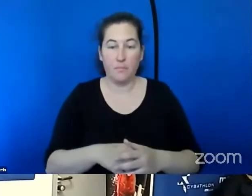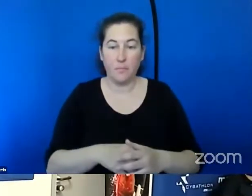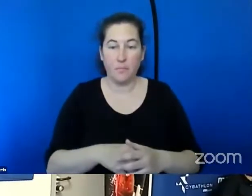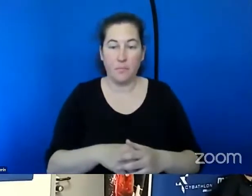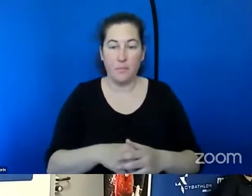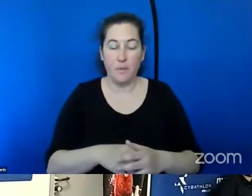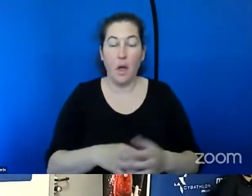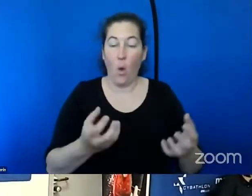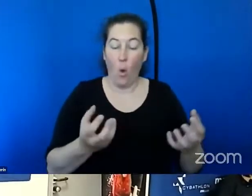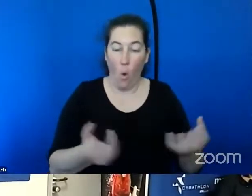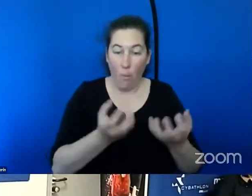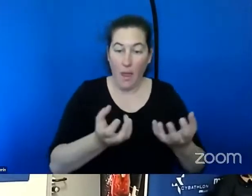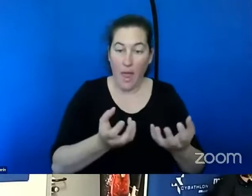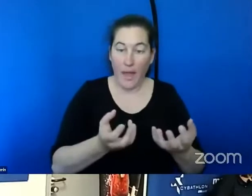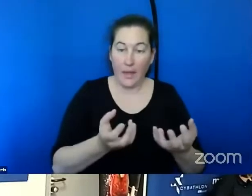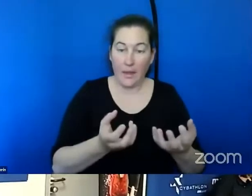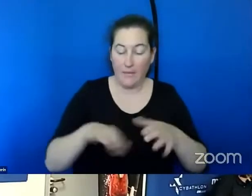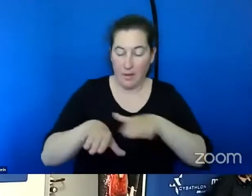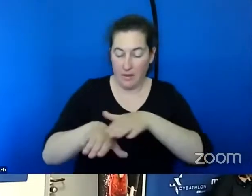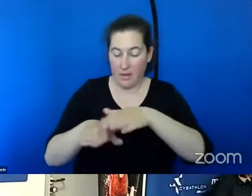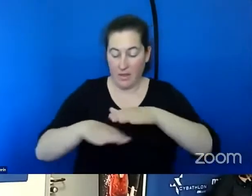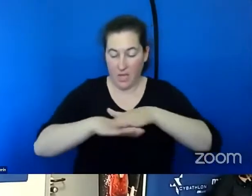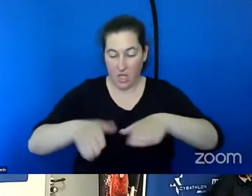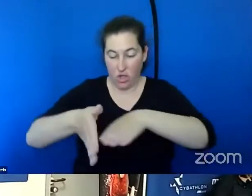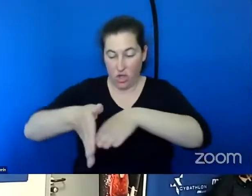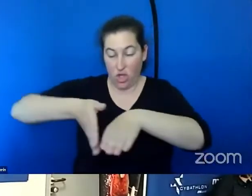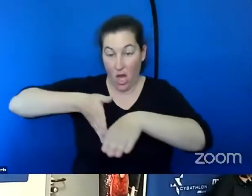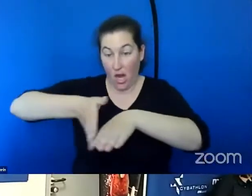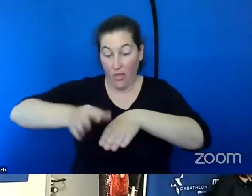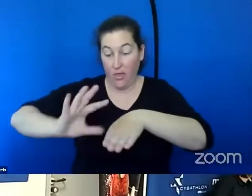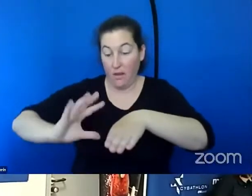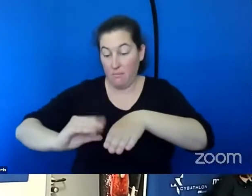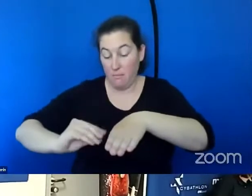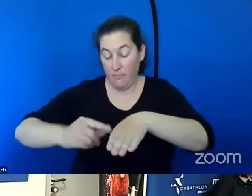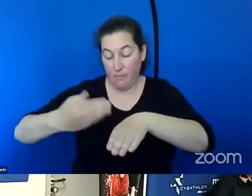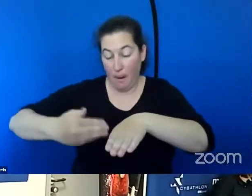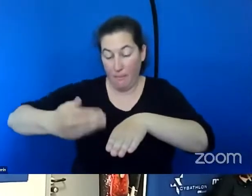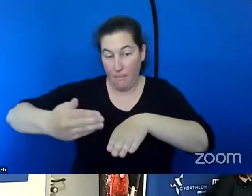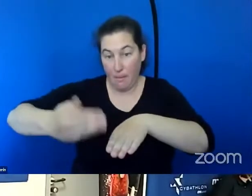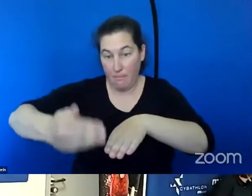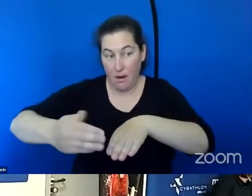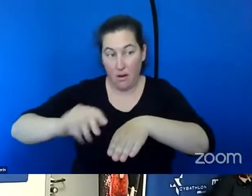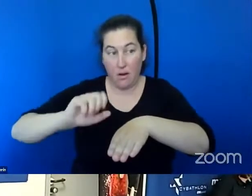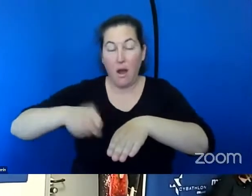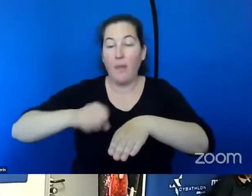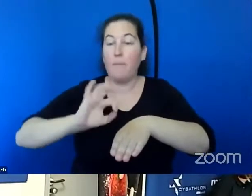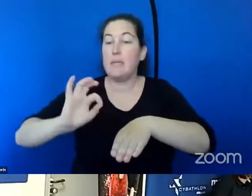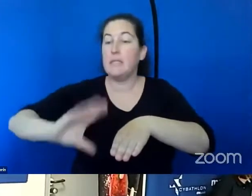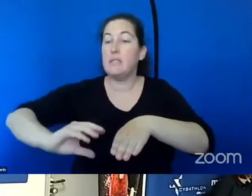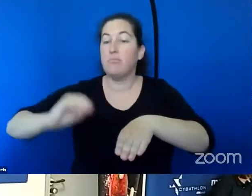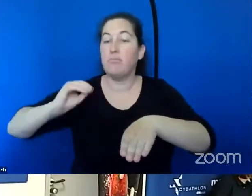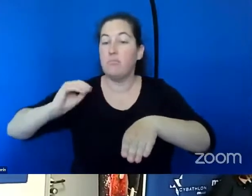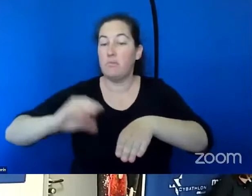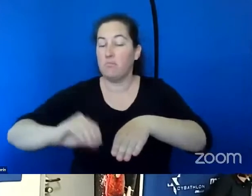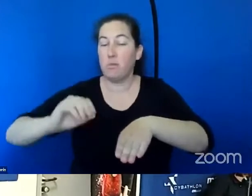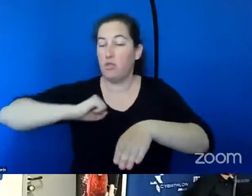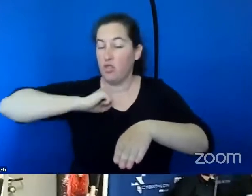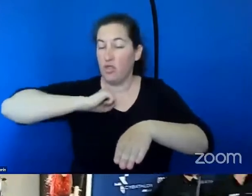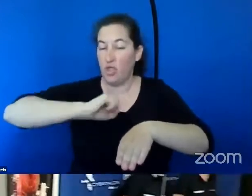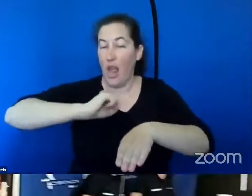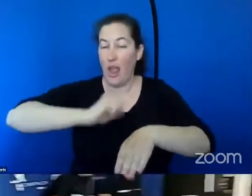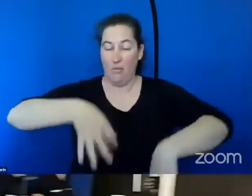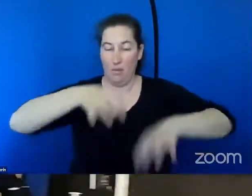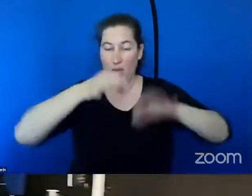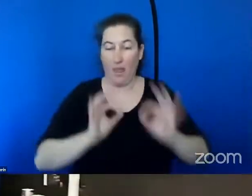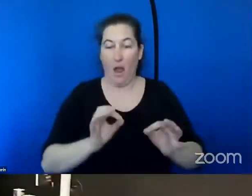And the right way now for coin. And those 4 blue pieces on the edge of the